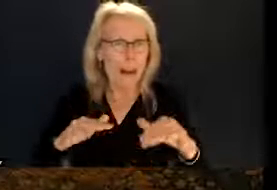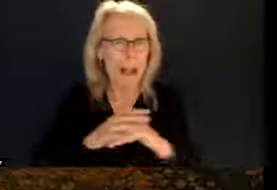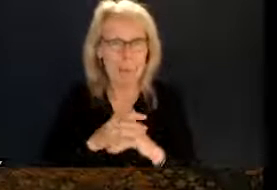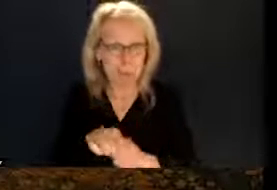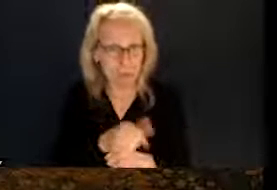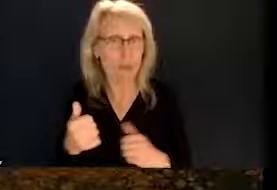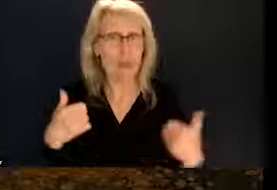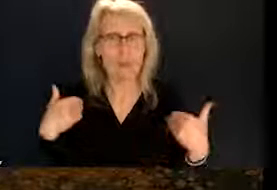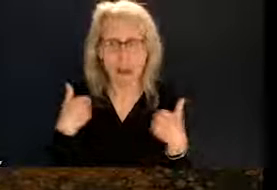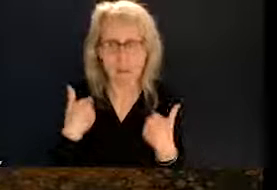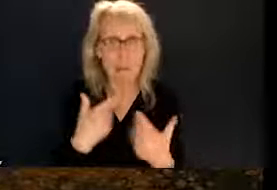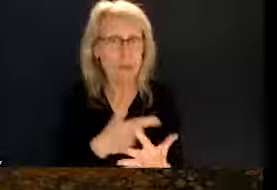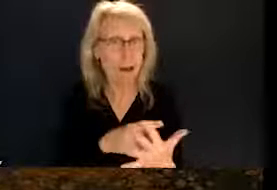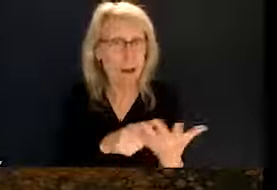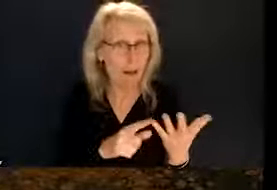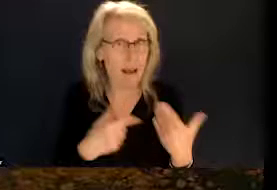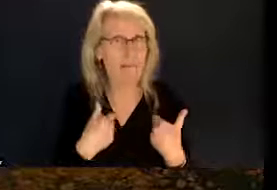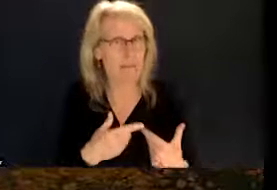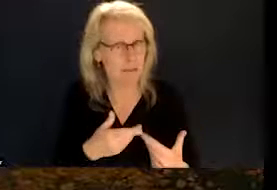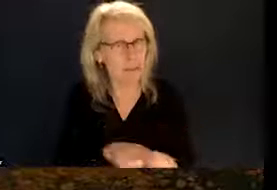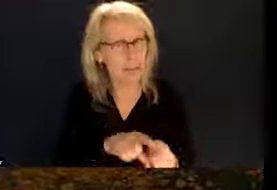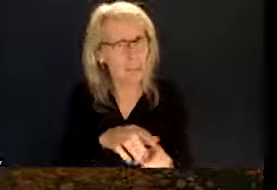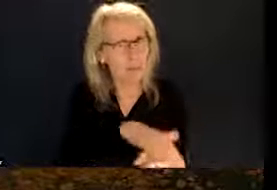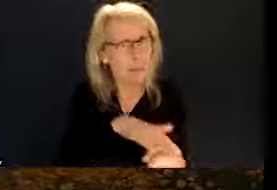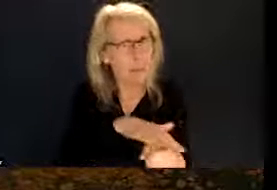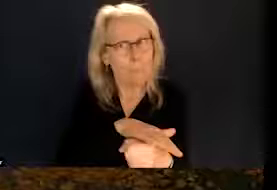other biodiverse species do as well.